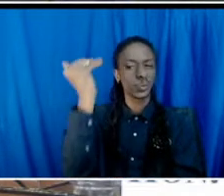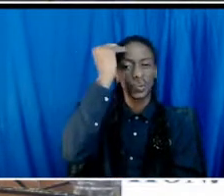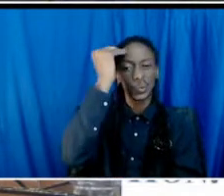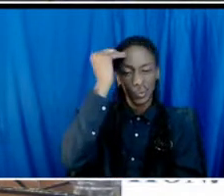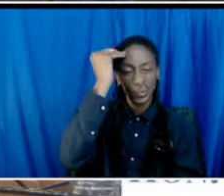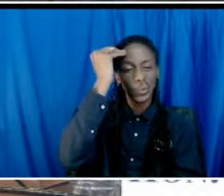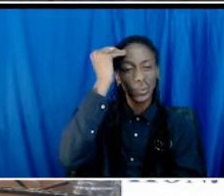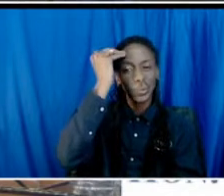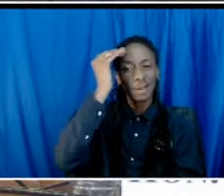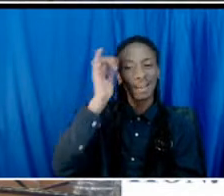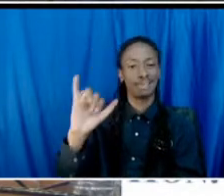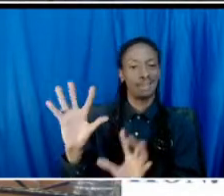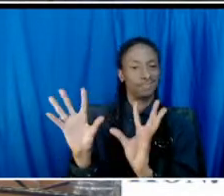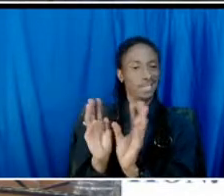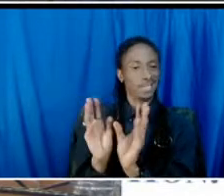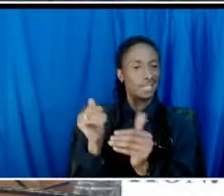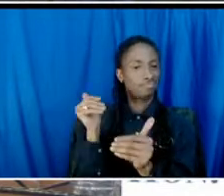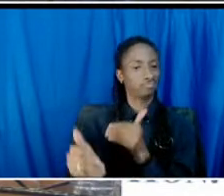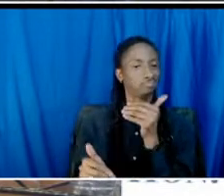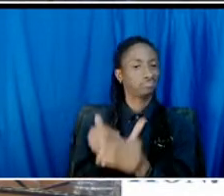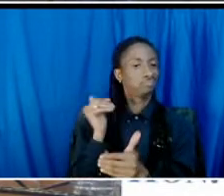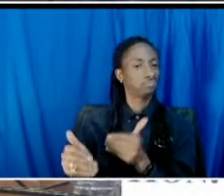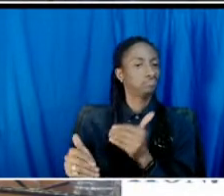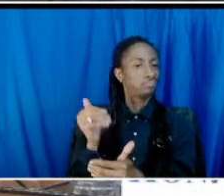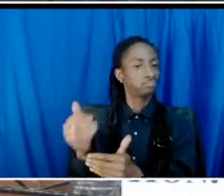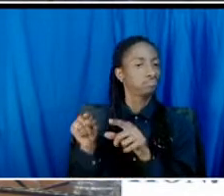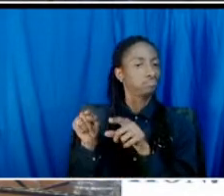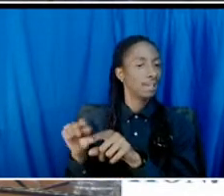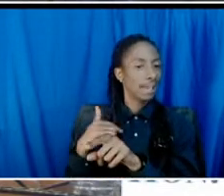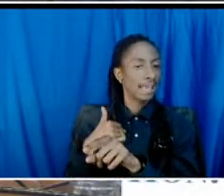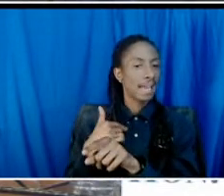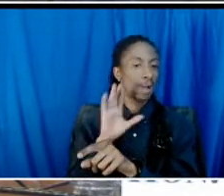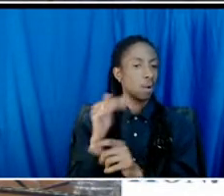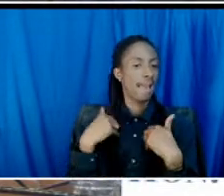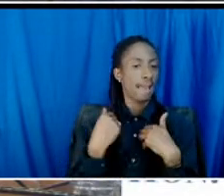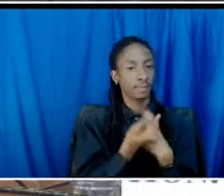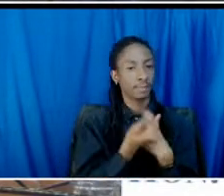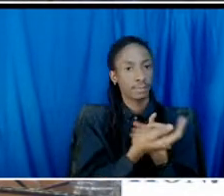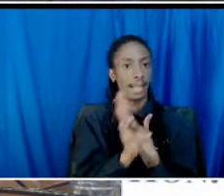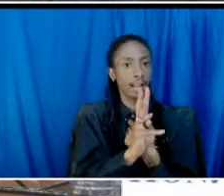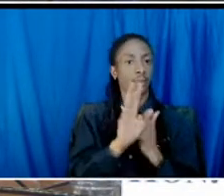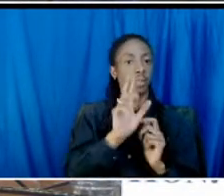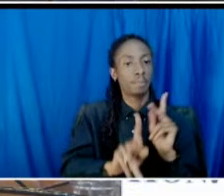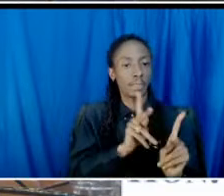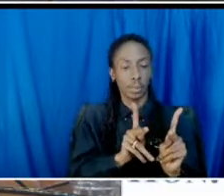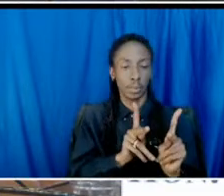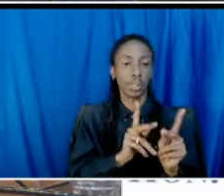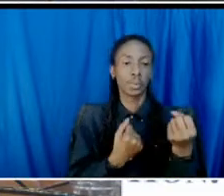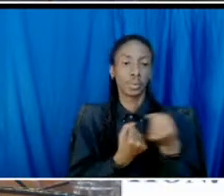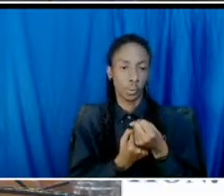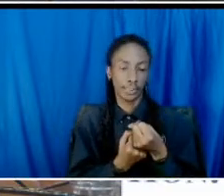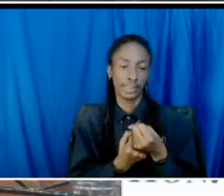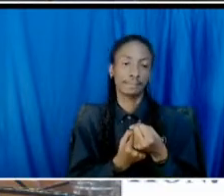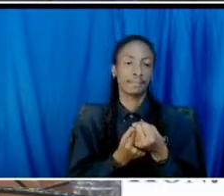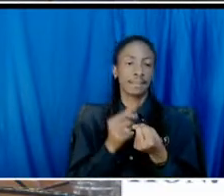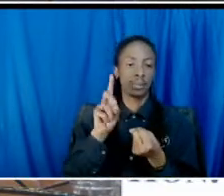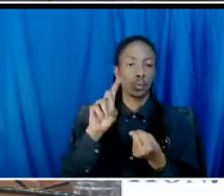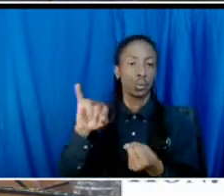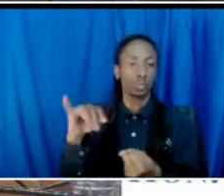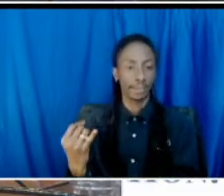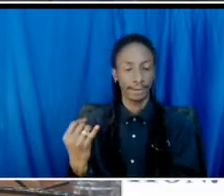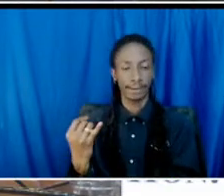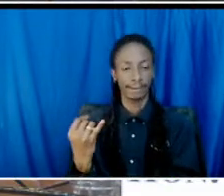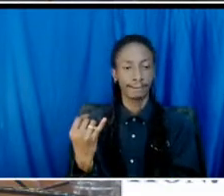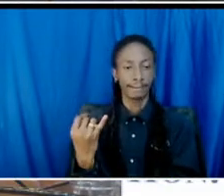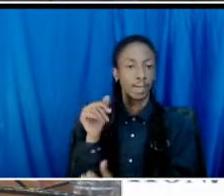meeting was on course and that I would have a number of people supportive of the Department of Justice's